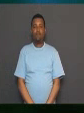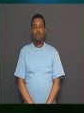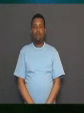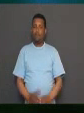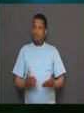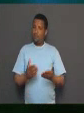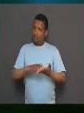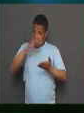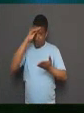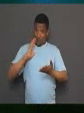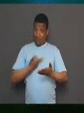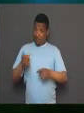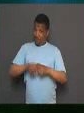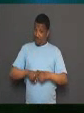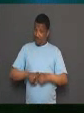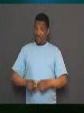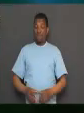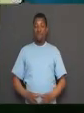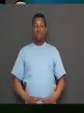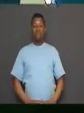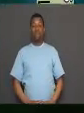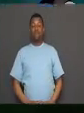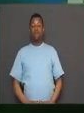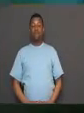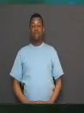Let's get back to our lesson.